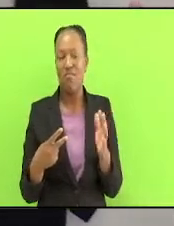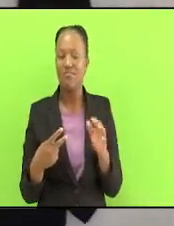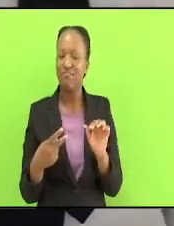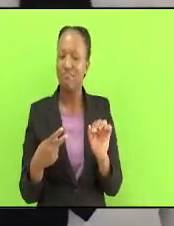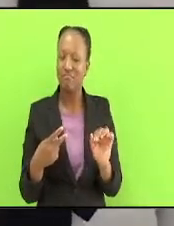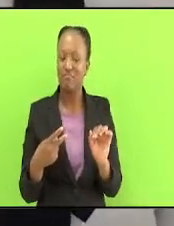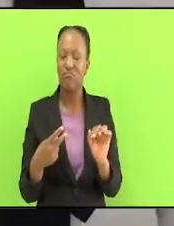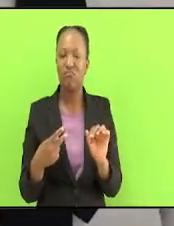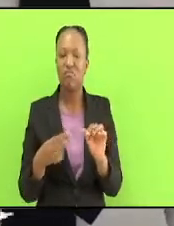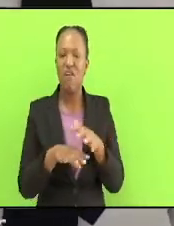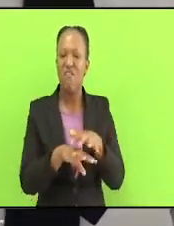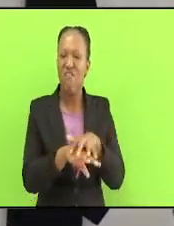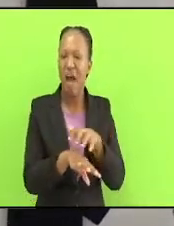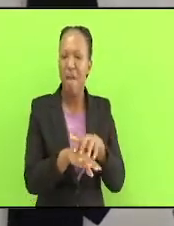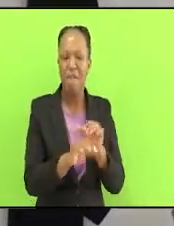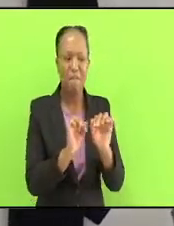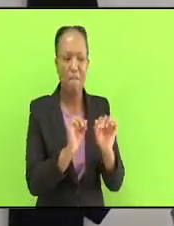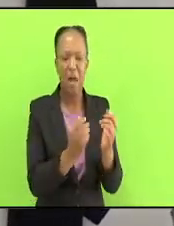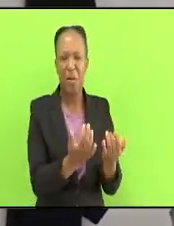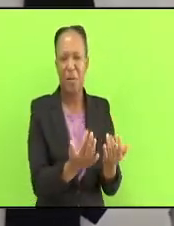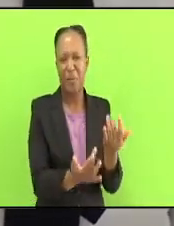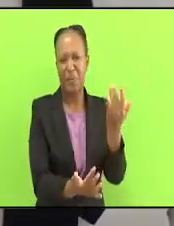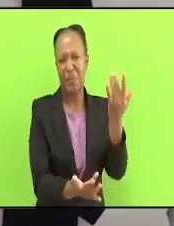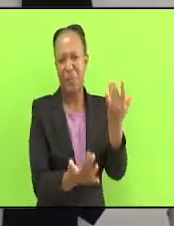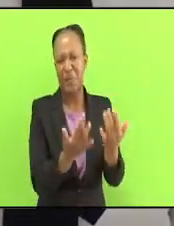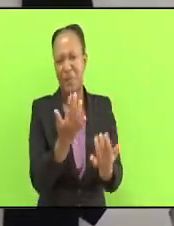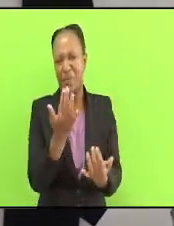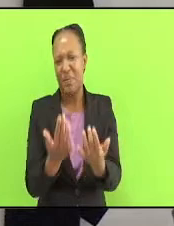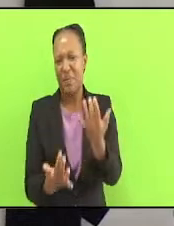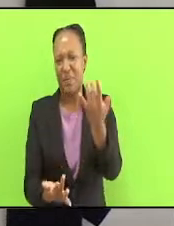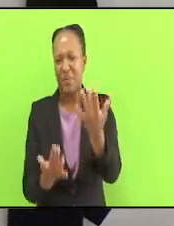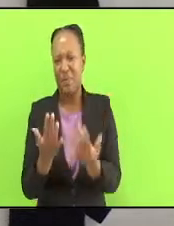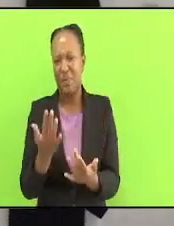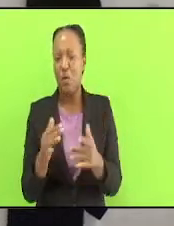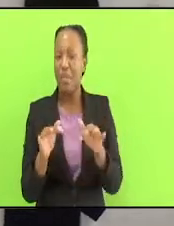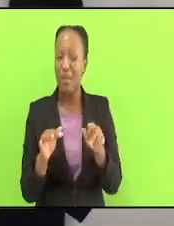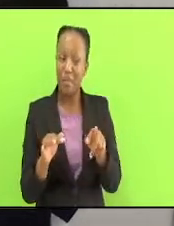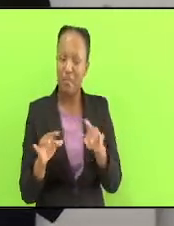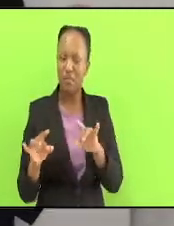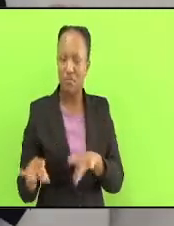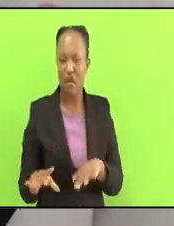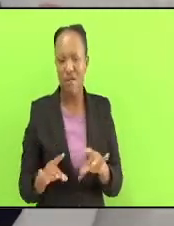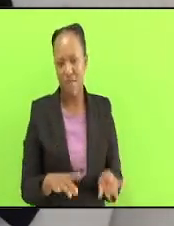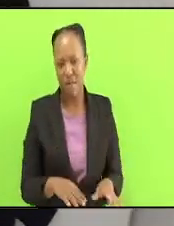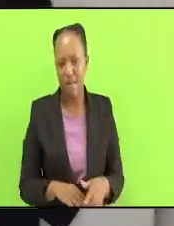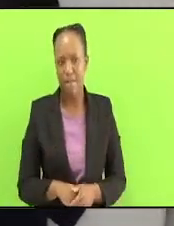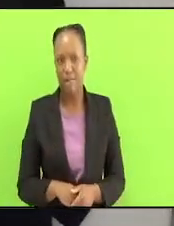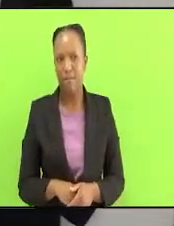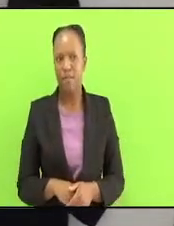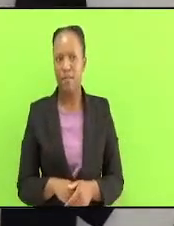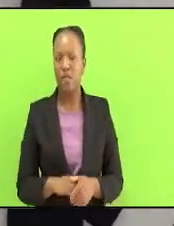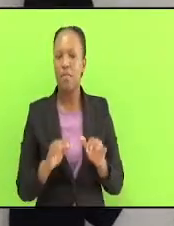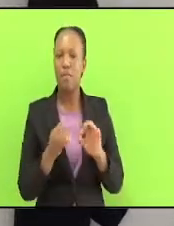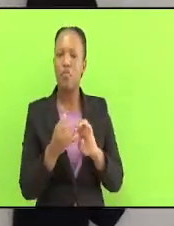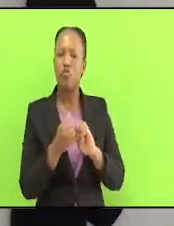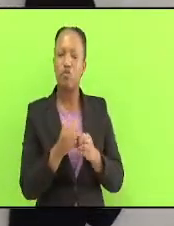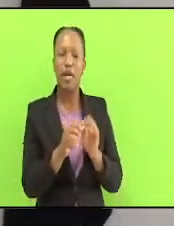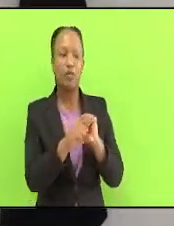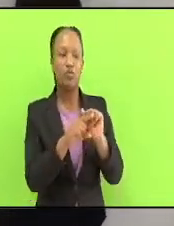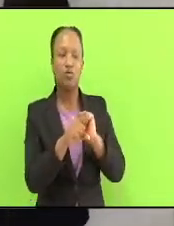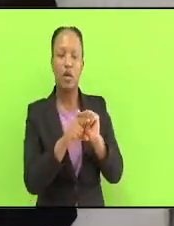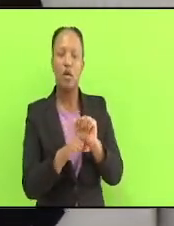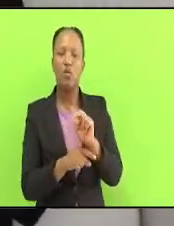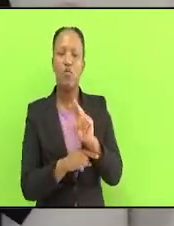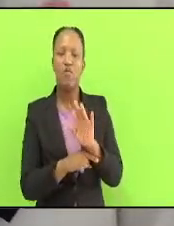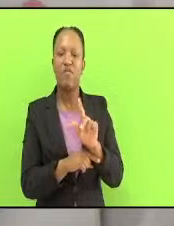all. Farms have bent down, and these people are really struggling. Batho ba ka tsamayang ba trainer re kgone ho trainer